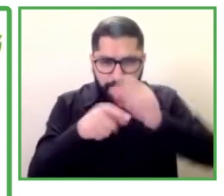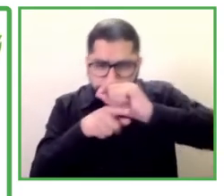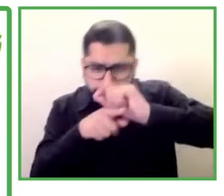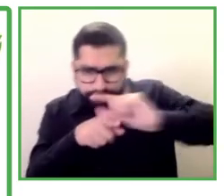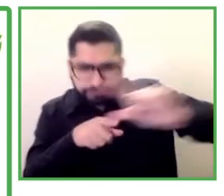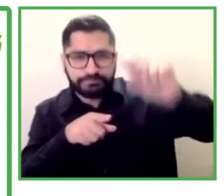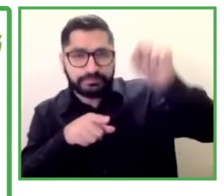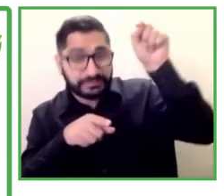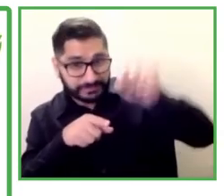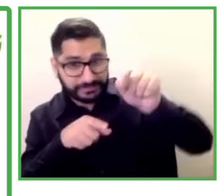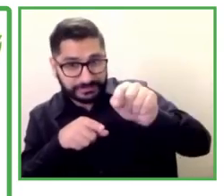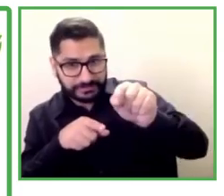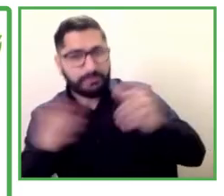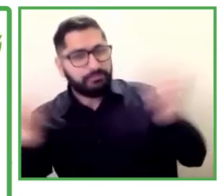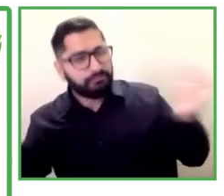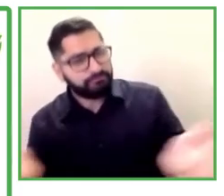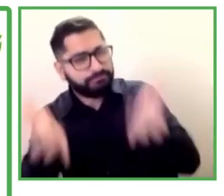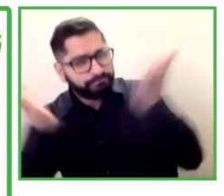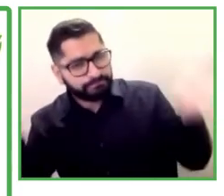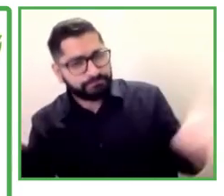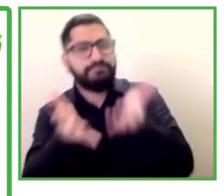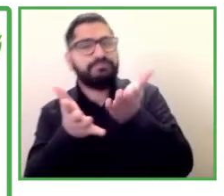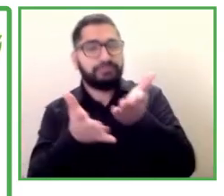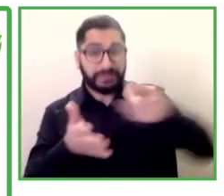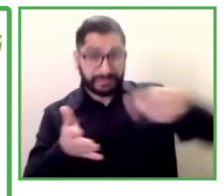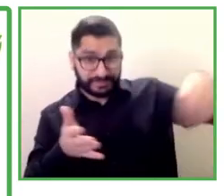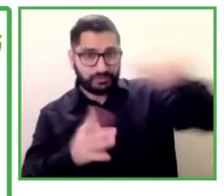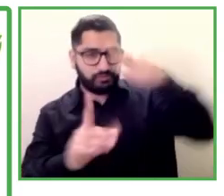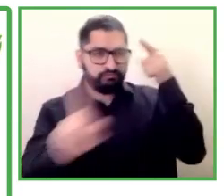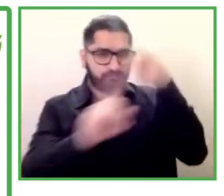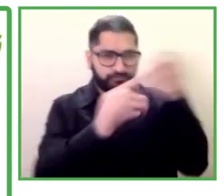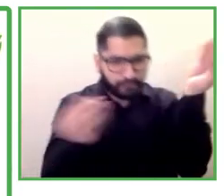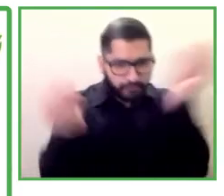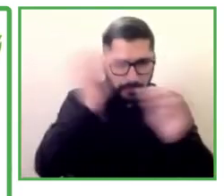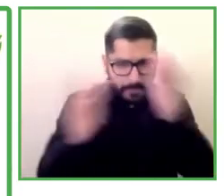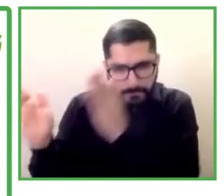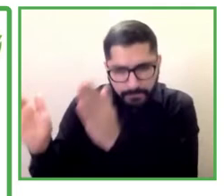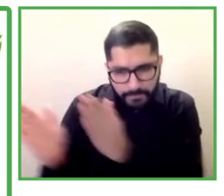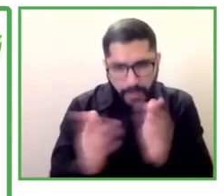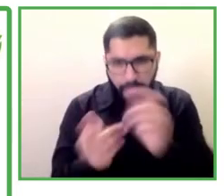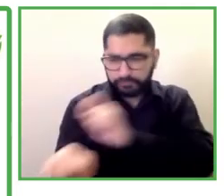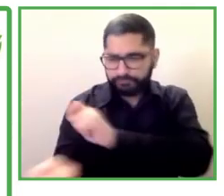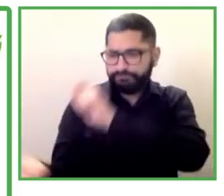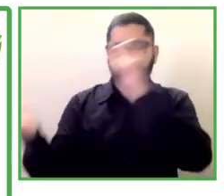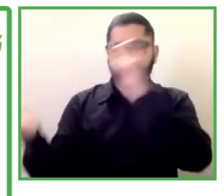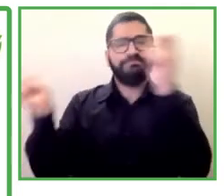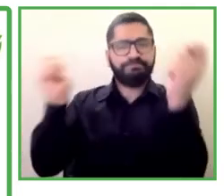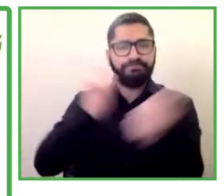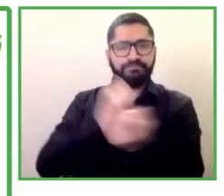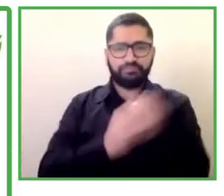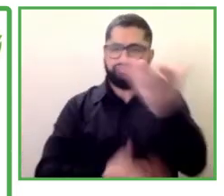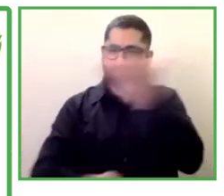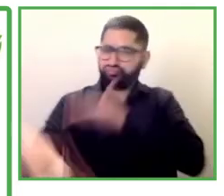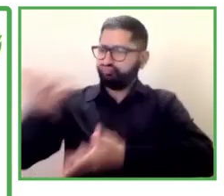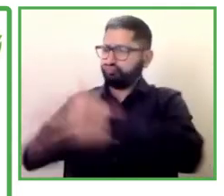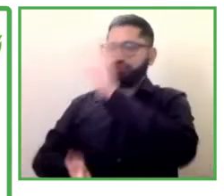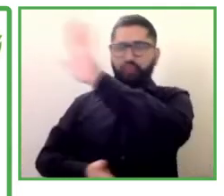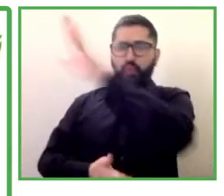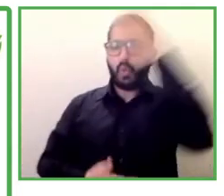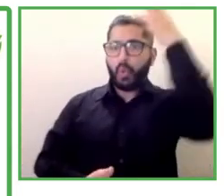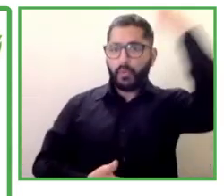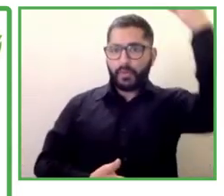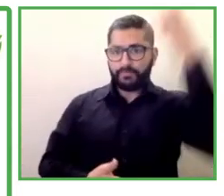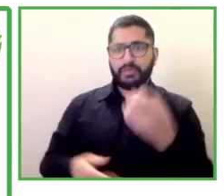Establishing, for example, the Office of Accessible Transportation and Mobility, an office focused primarily on